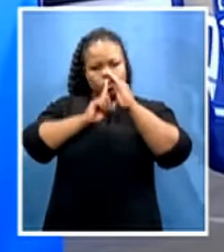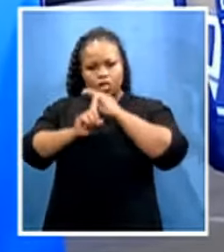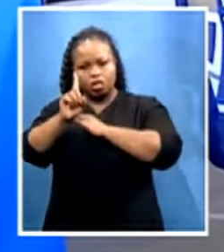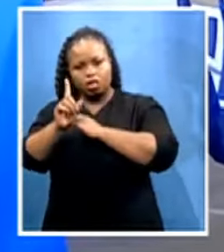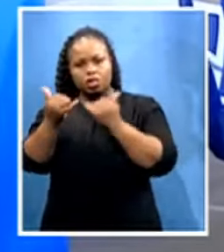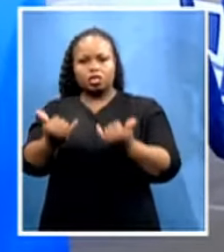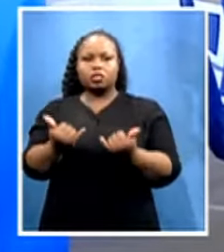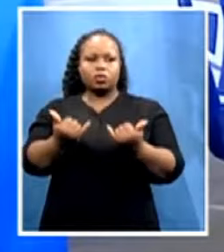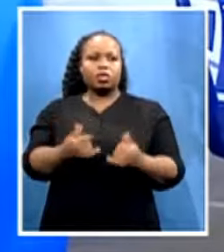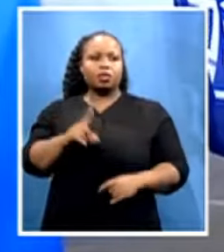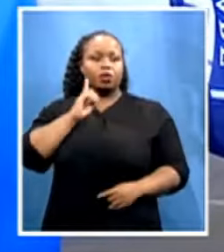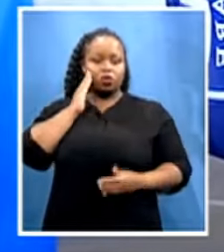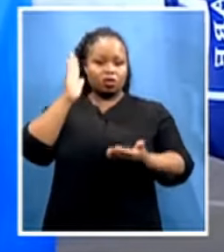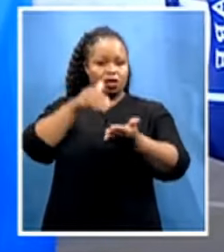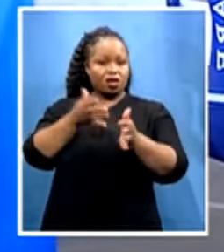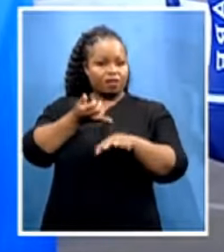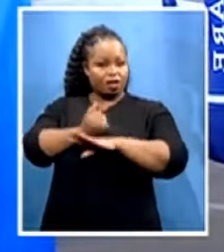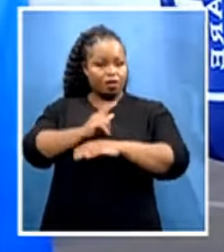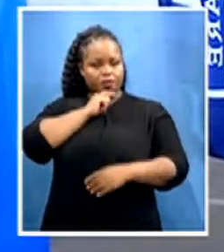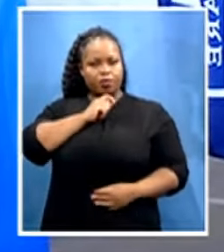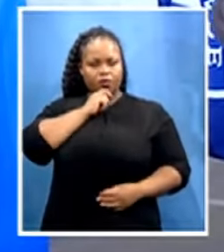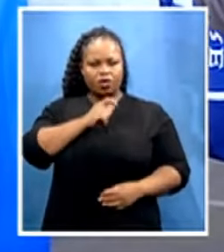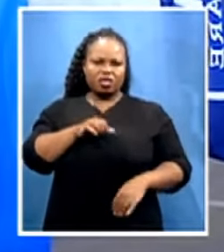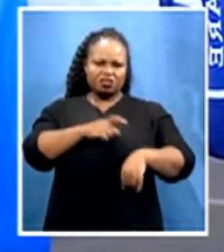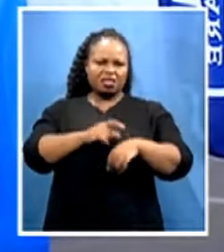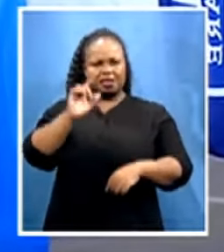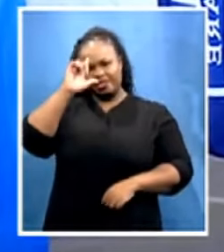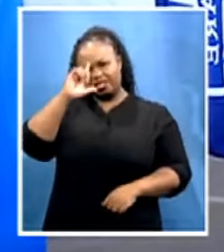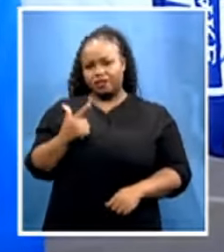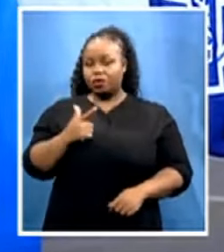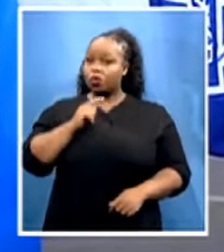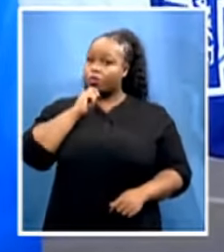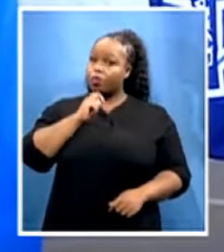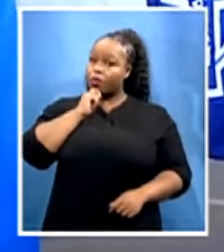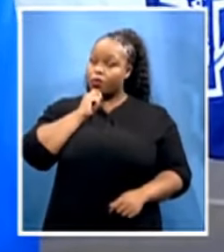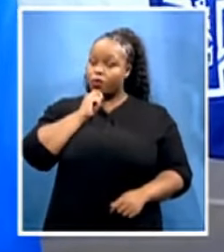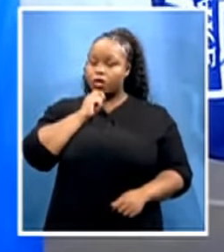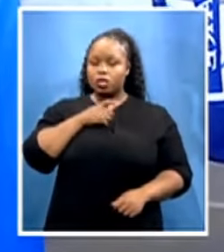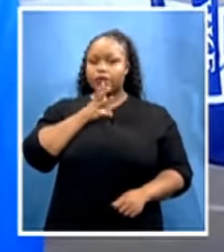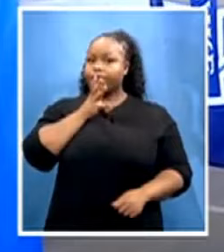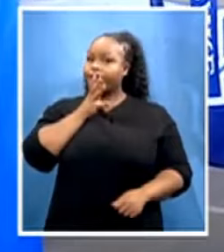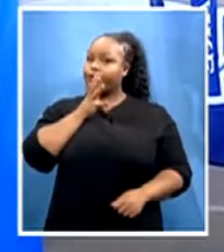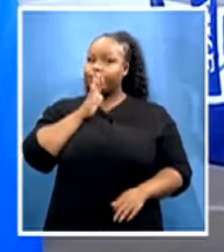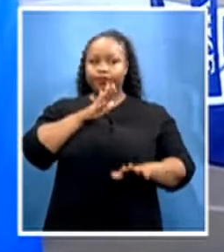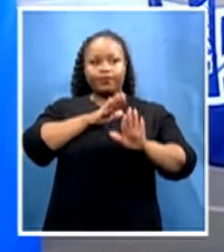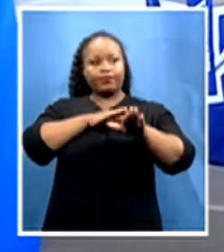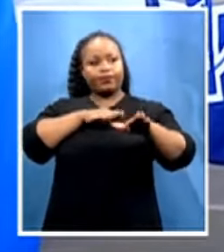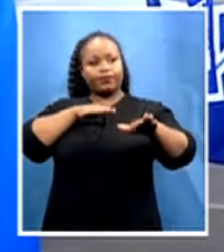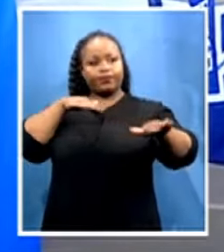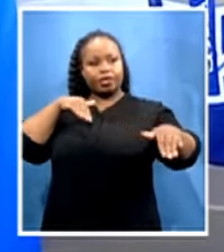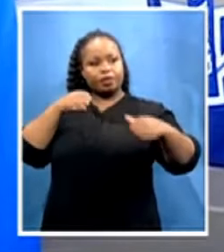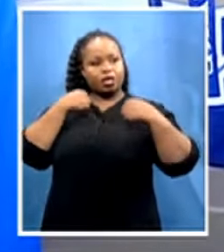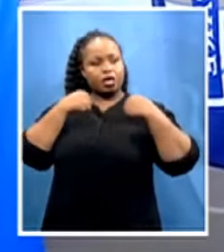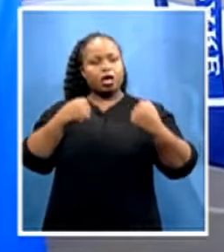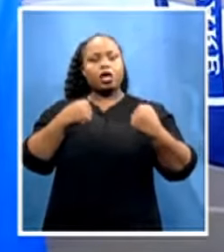morning around 7 a.m., we actually saw many vehicles trying to navigate